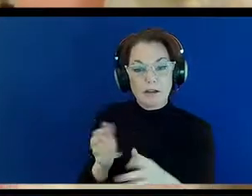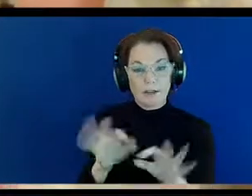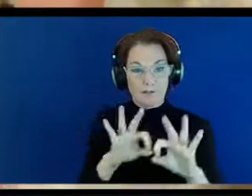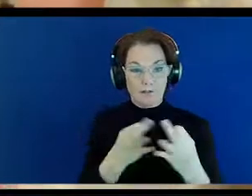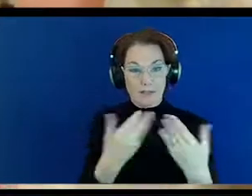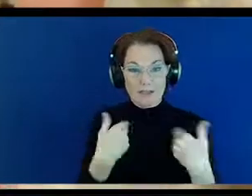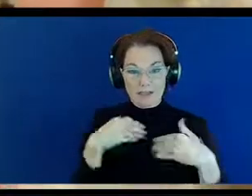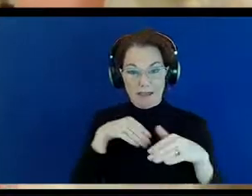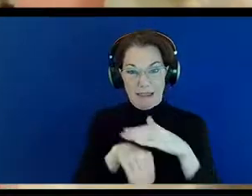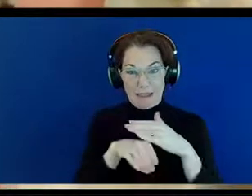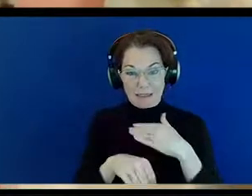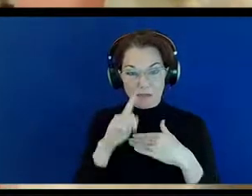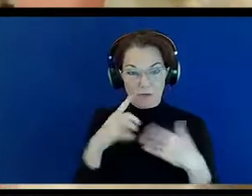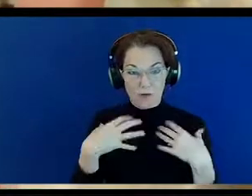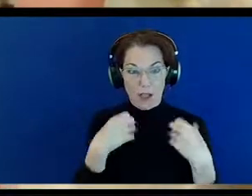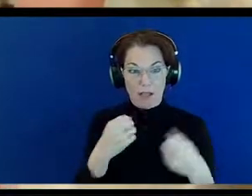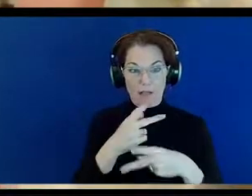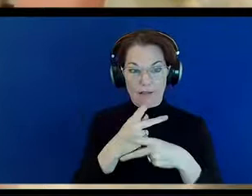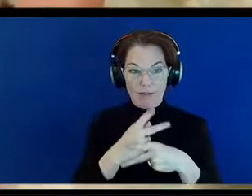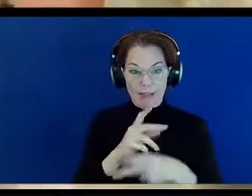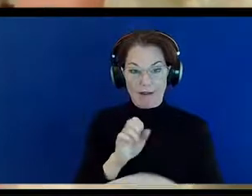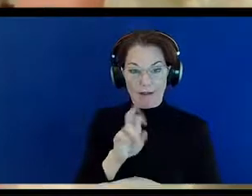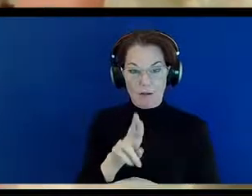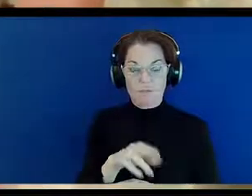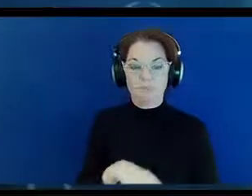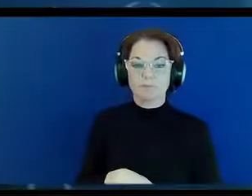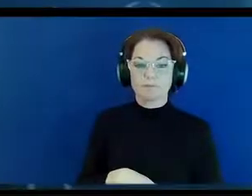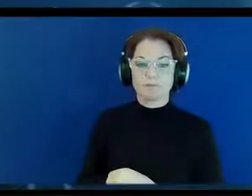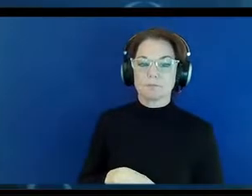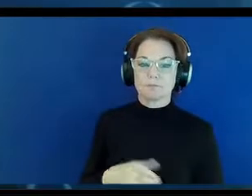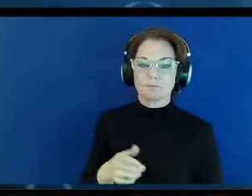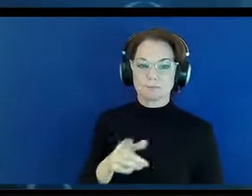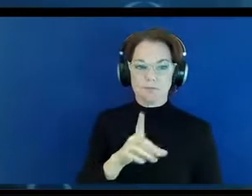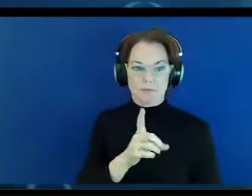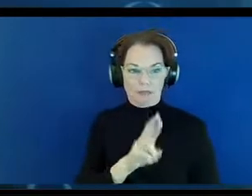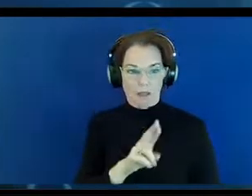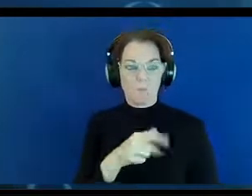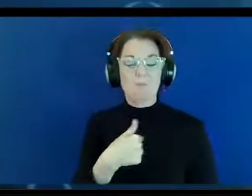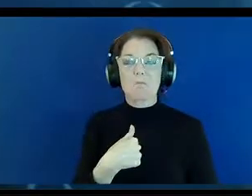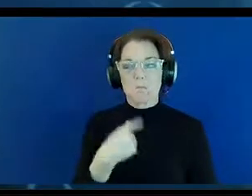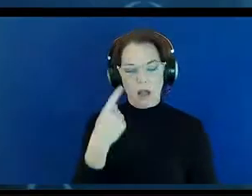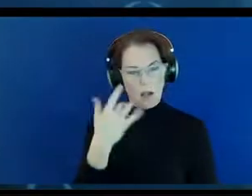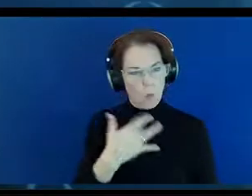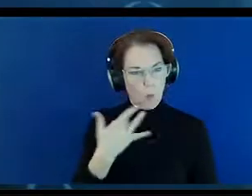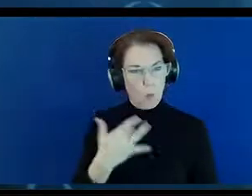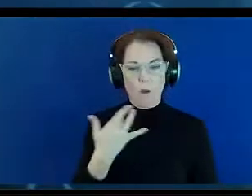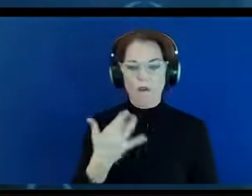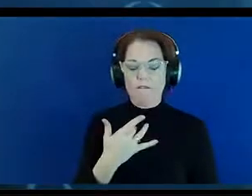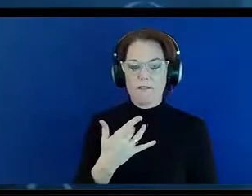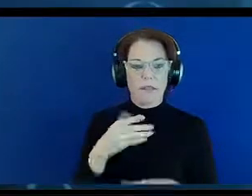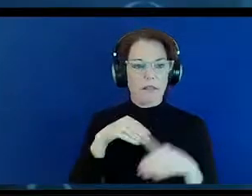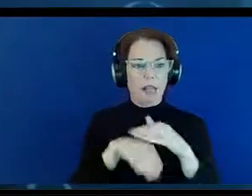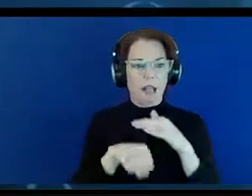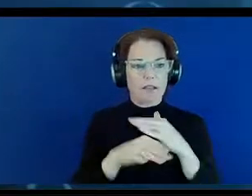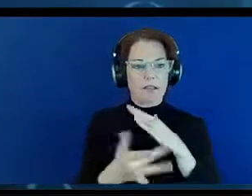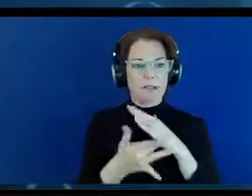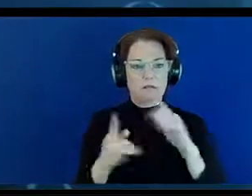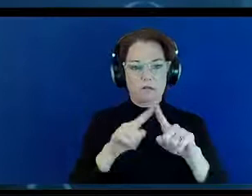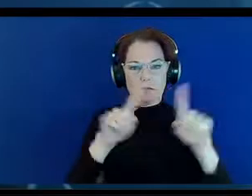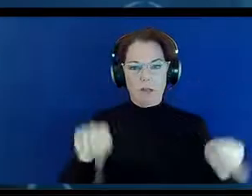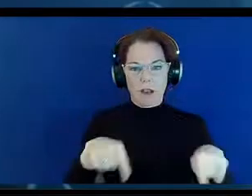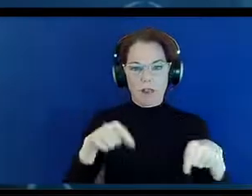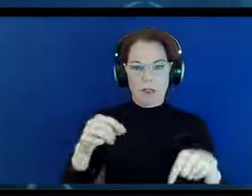healthcare? Well, I think that the telehealth piece is so critical. We've seen the importance of telemedicine during this pandemic. Remote